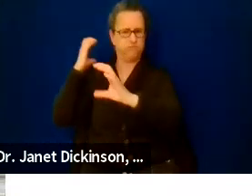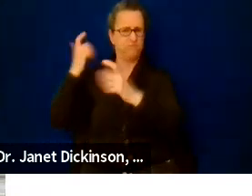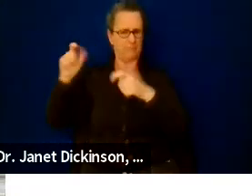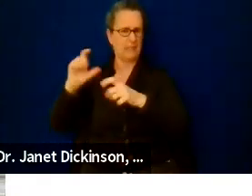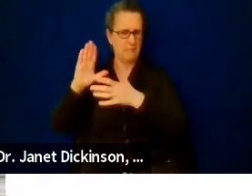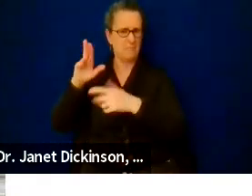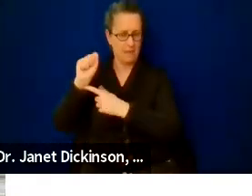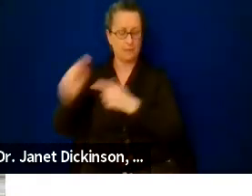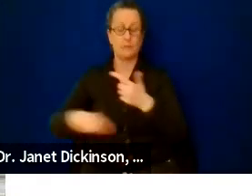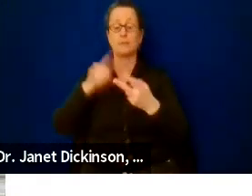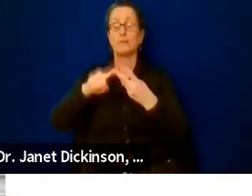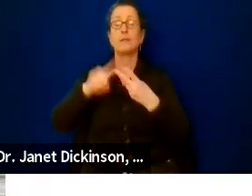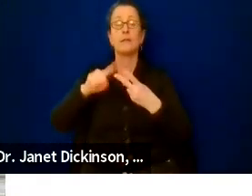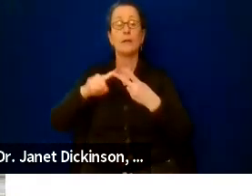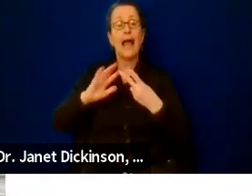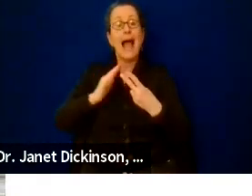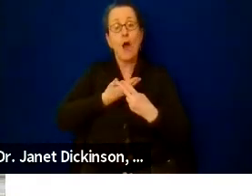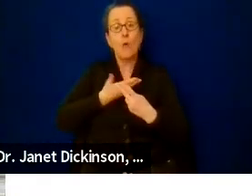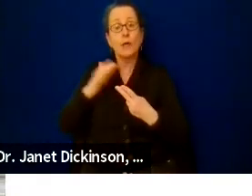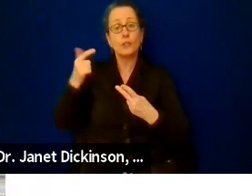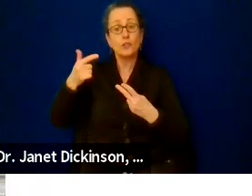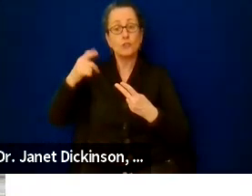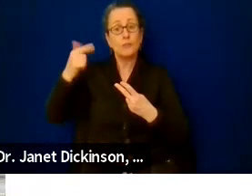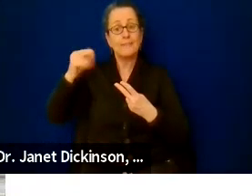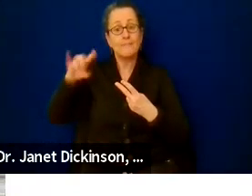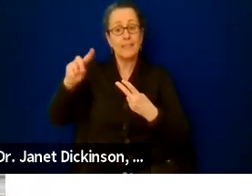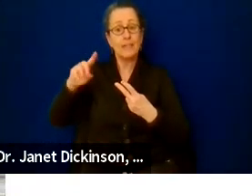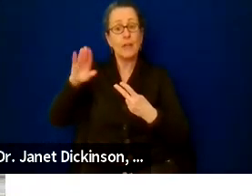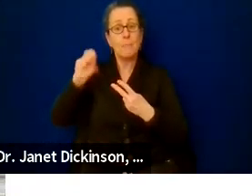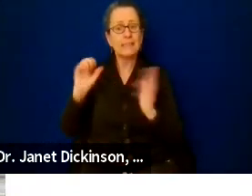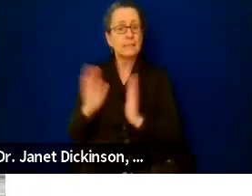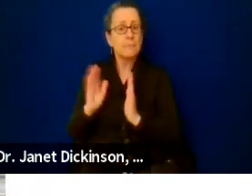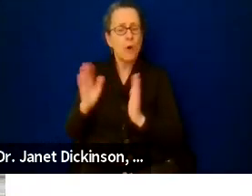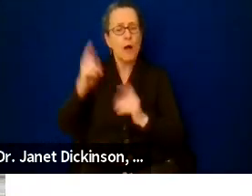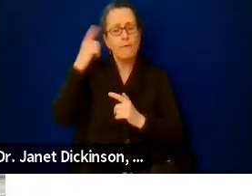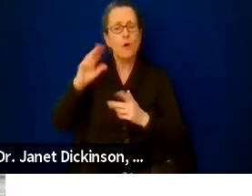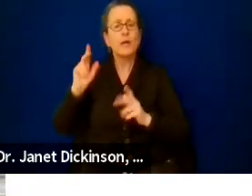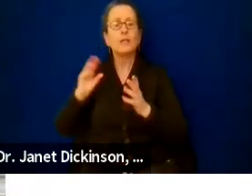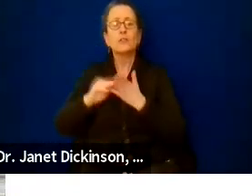for our special needs populations. As you can see at the top of the screen,